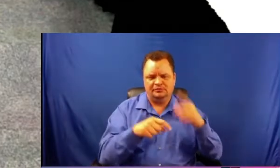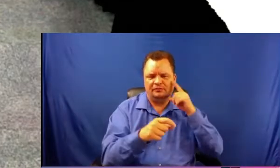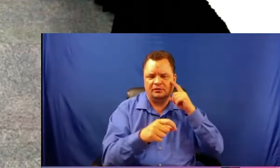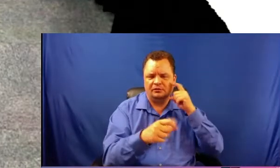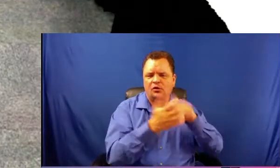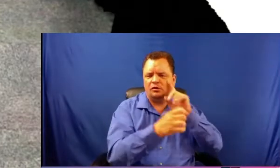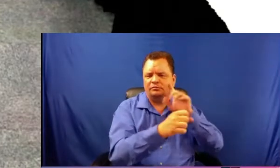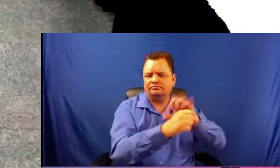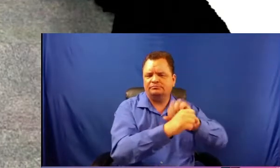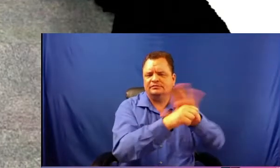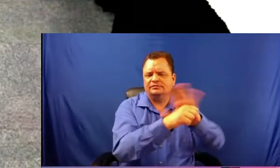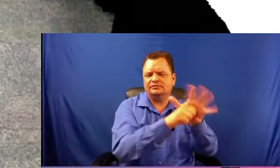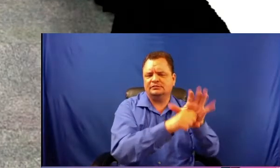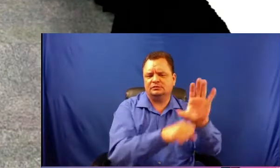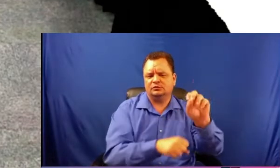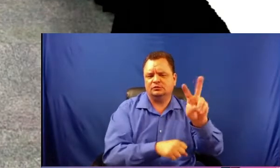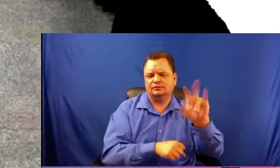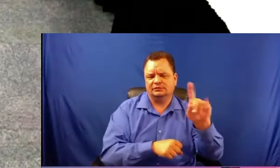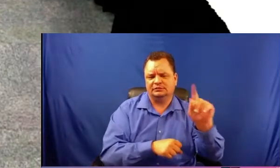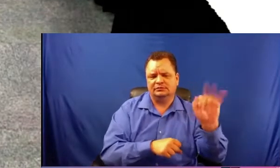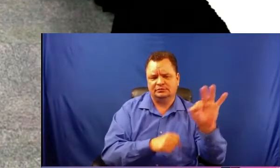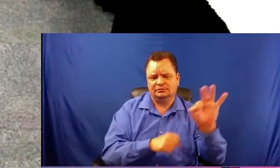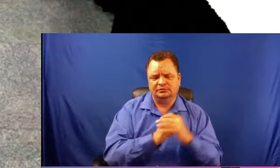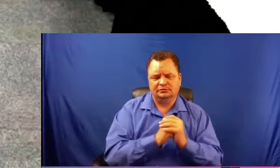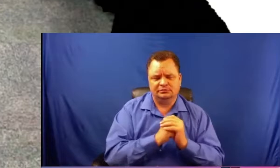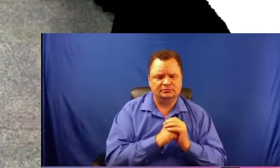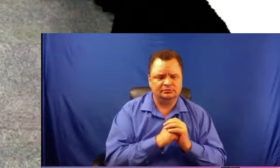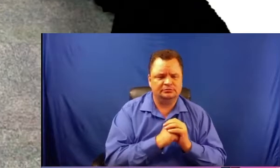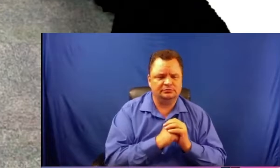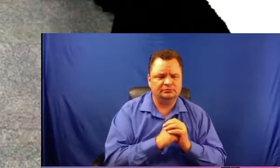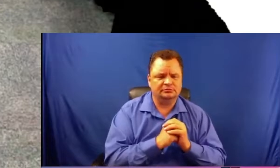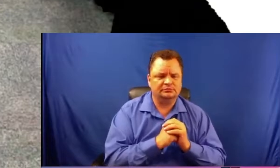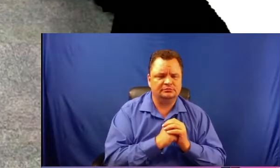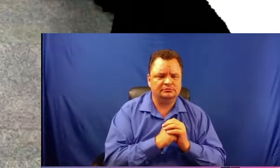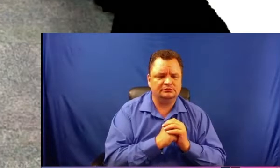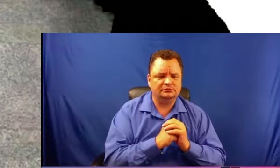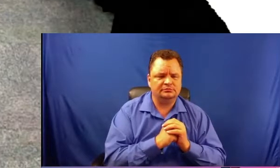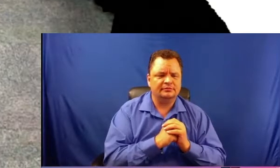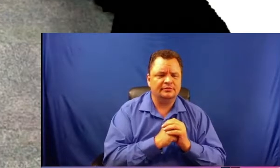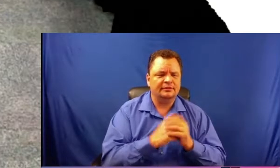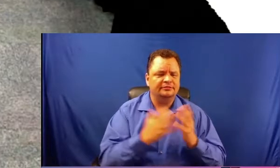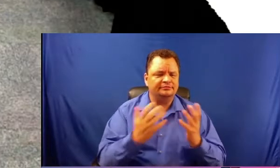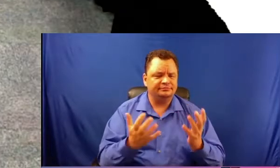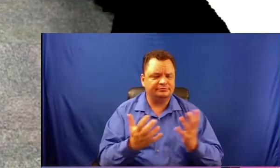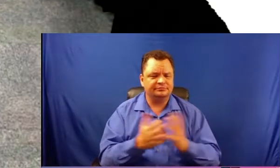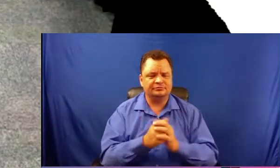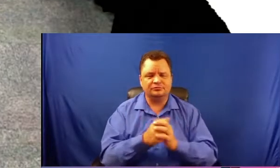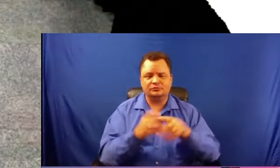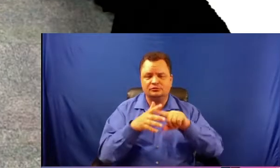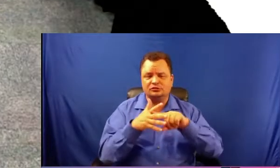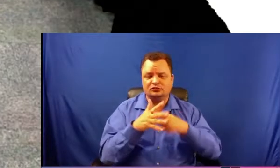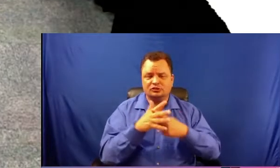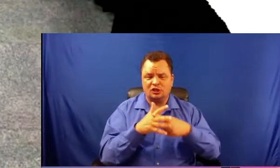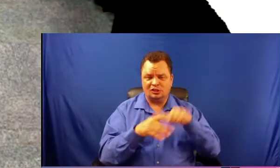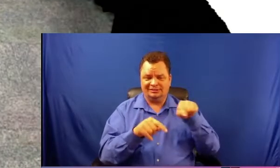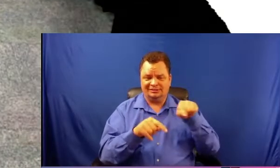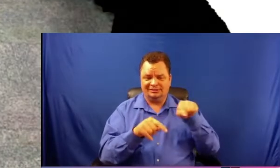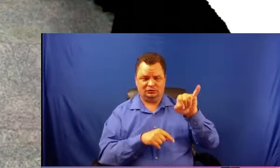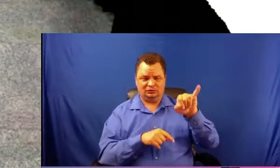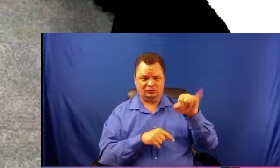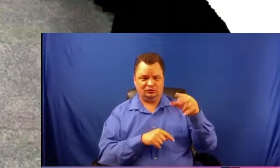Round 2. Grant for this contract effective January 14th, 2021 and July 31st,